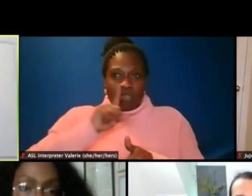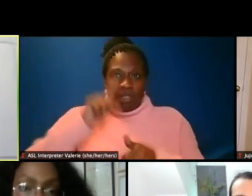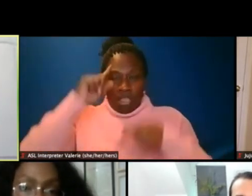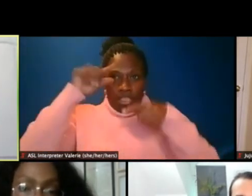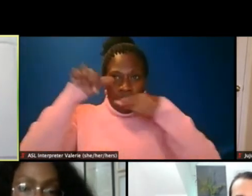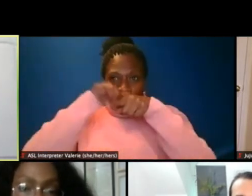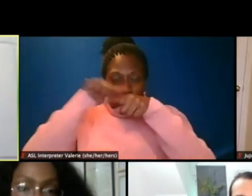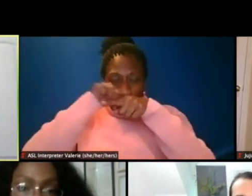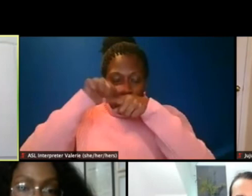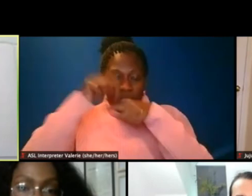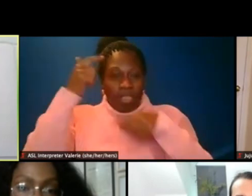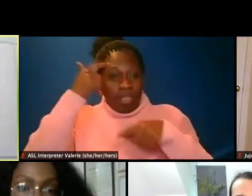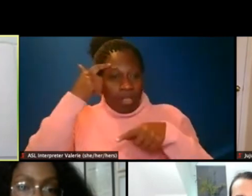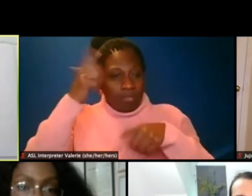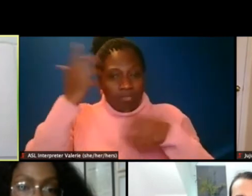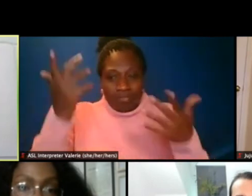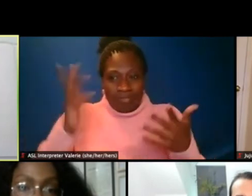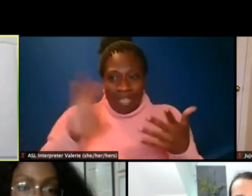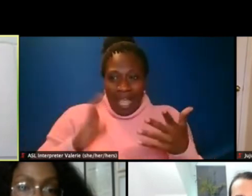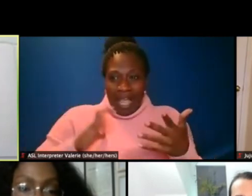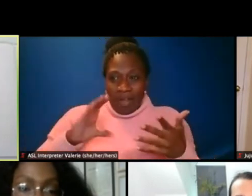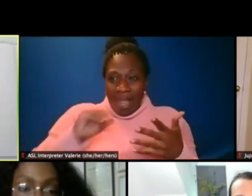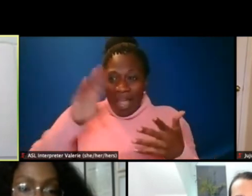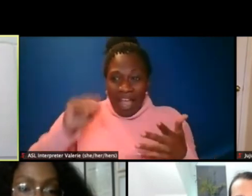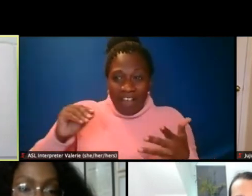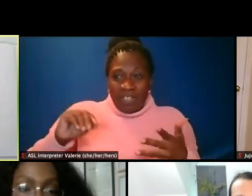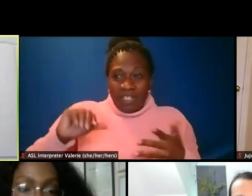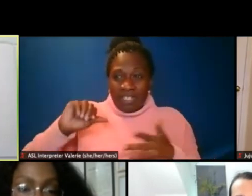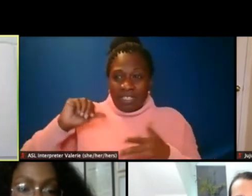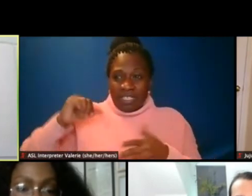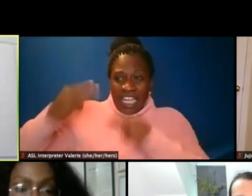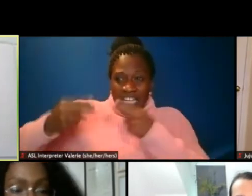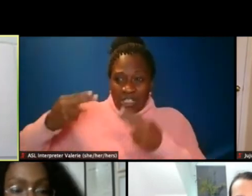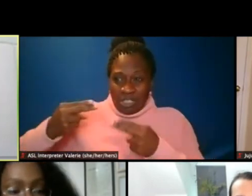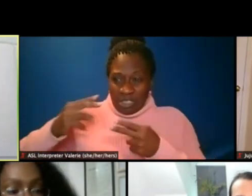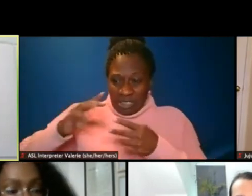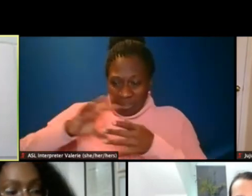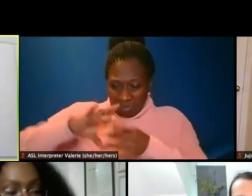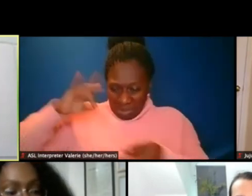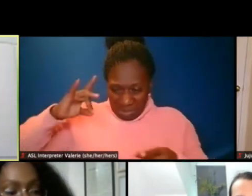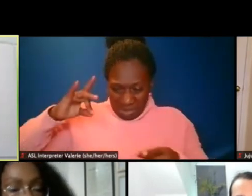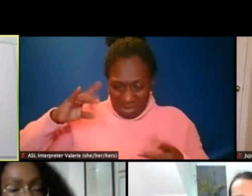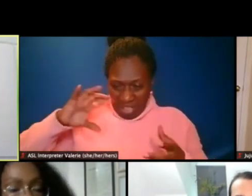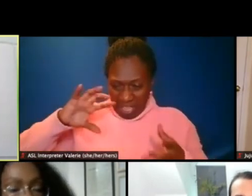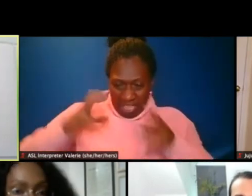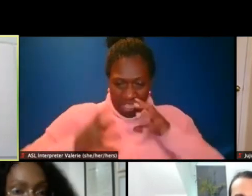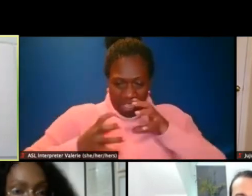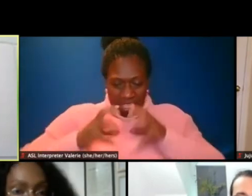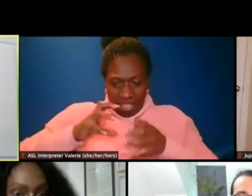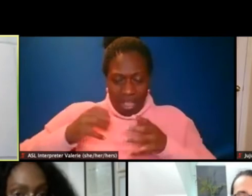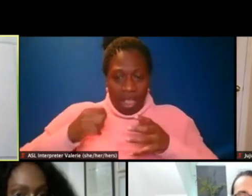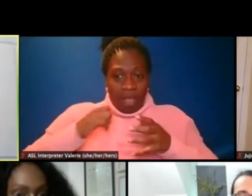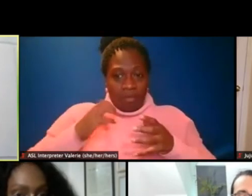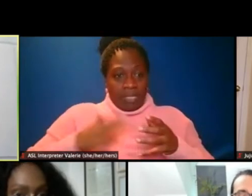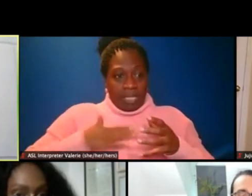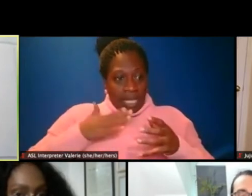our African heritage and spiritual selves. And so I'm like, I'm glad that